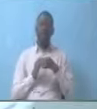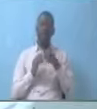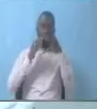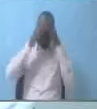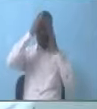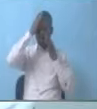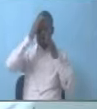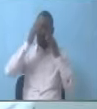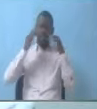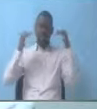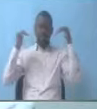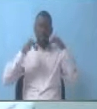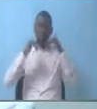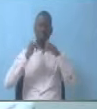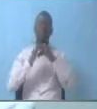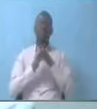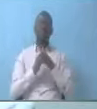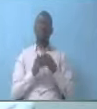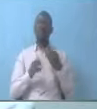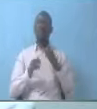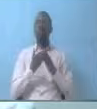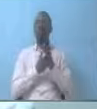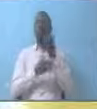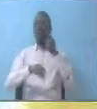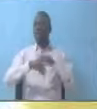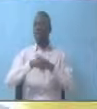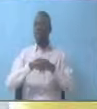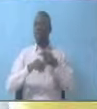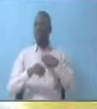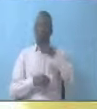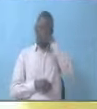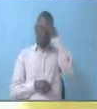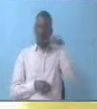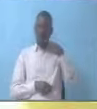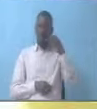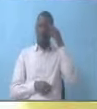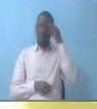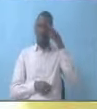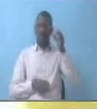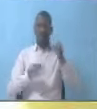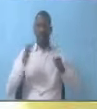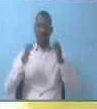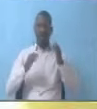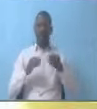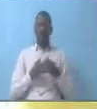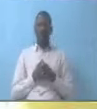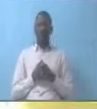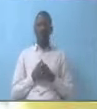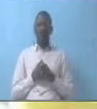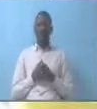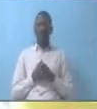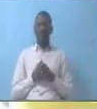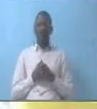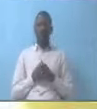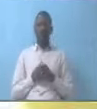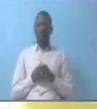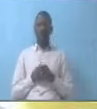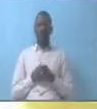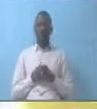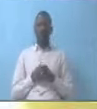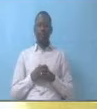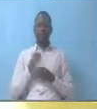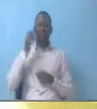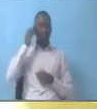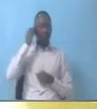period that I was Attorney General Minister of Justice. Ci jamono bi nga xamne yeb ne dal ma nek ministre bi seytu wali loi ak atté ci rewmi.